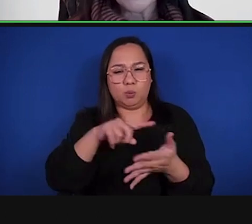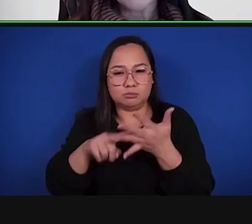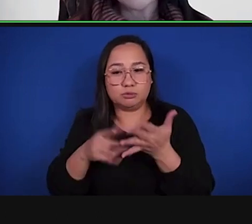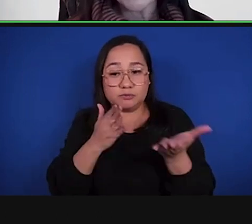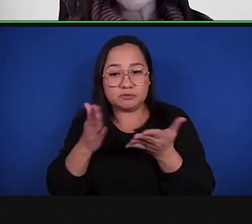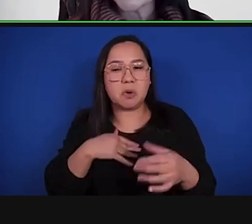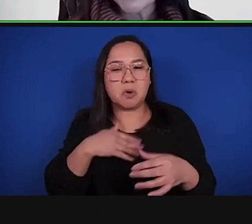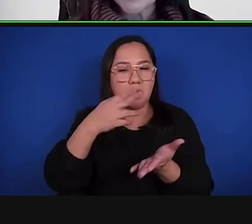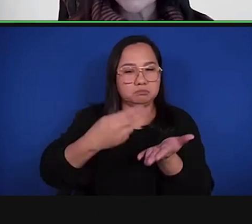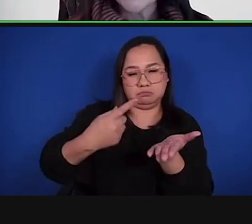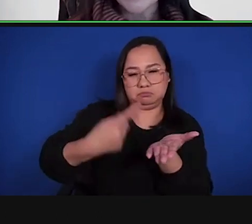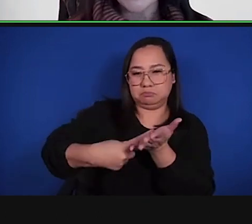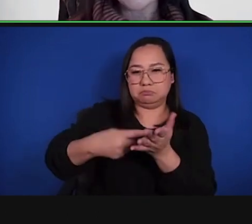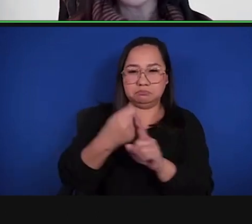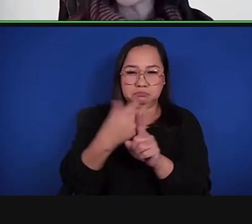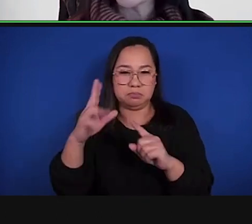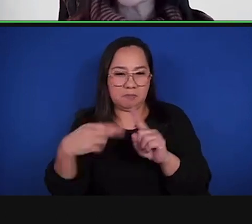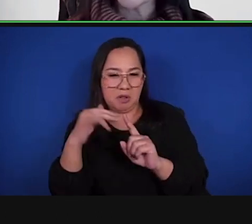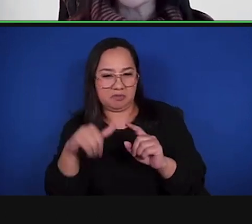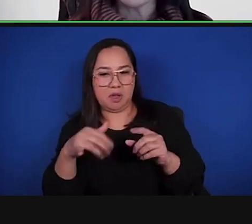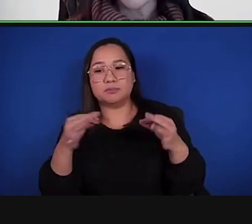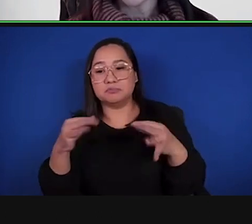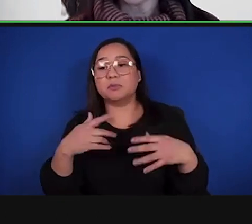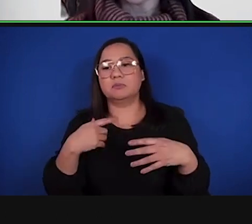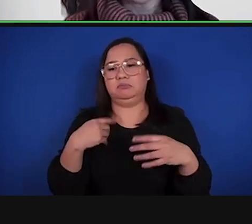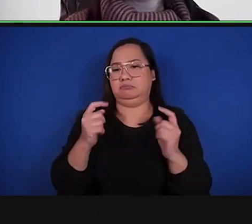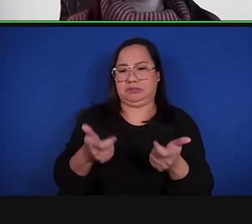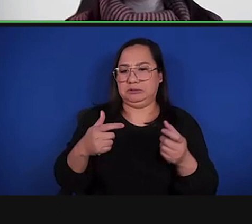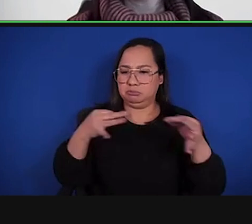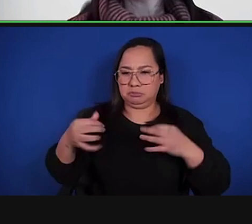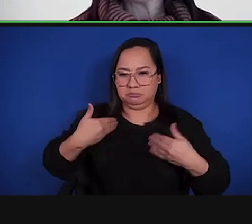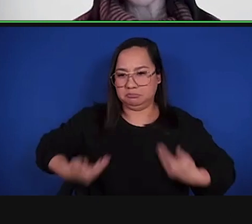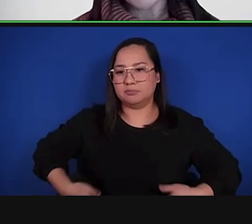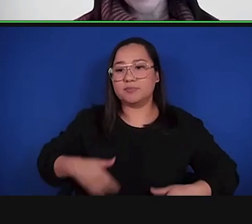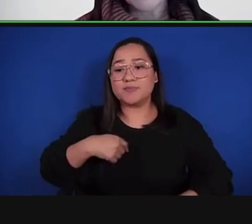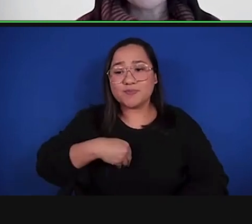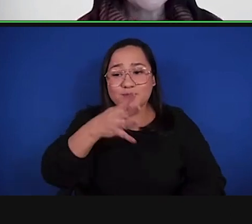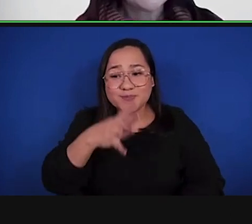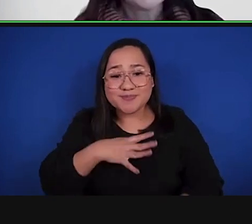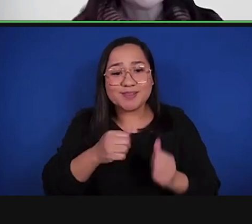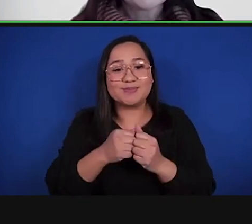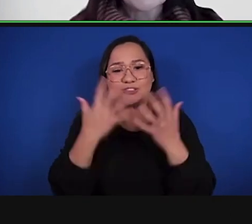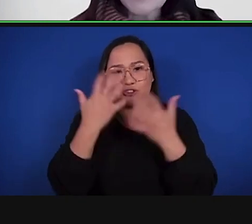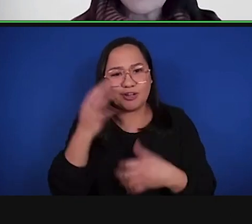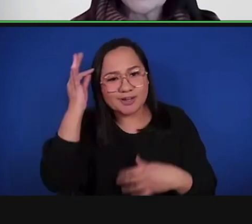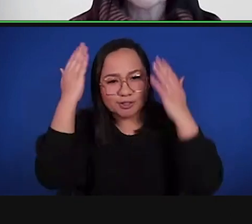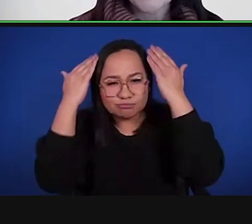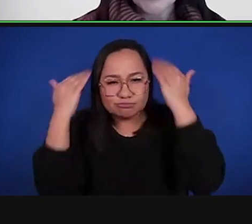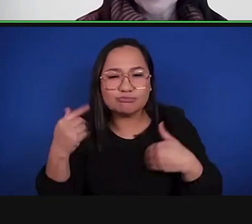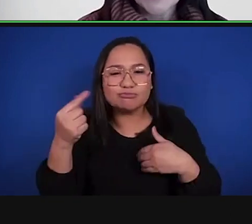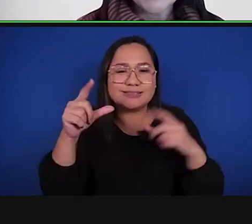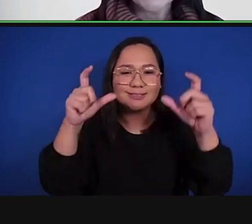woman with very dark hair. I have green glasses on and a maroon turtleneck. Okay, what